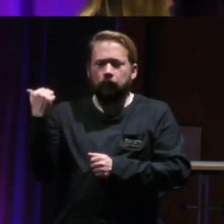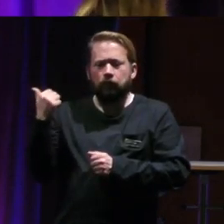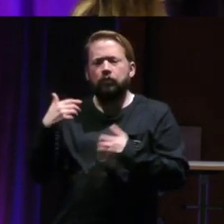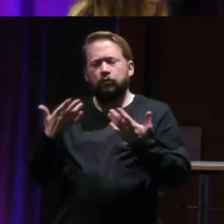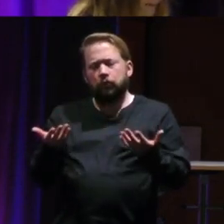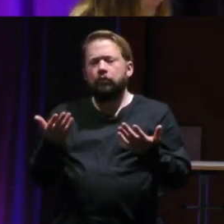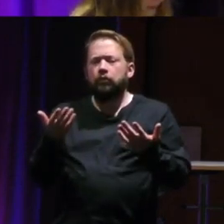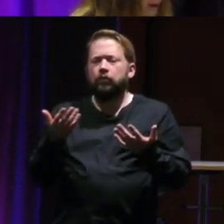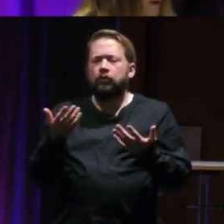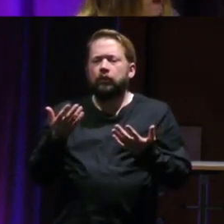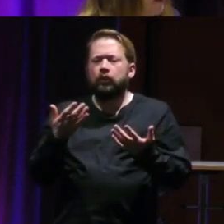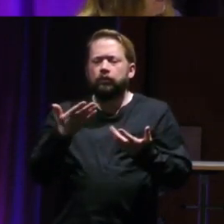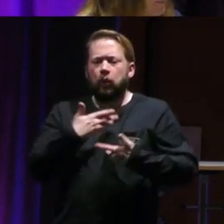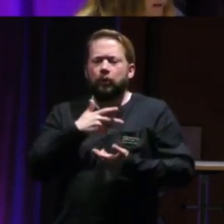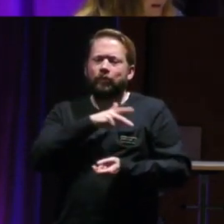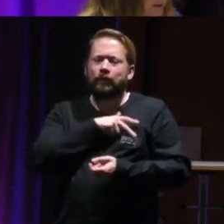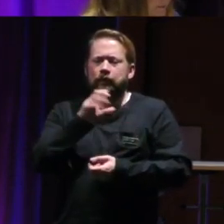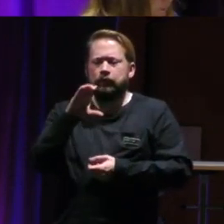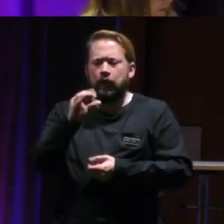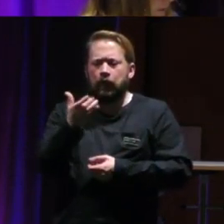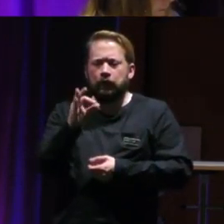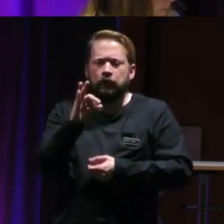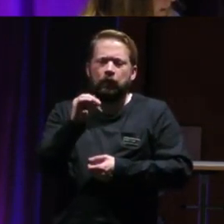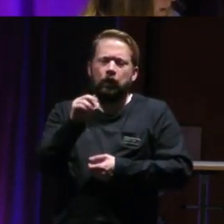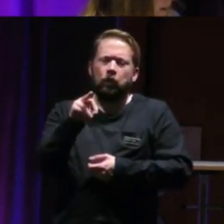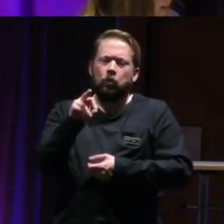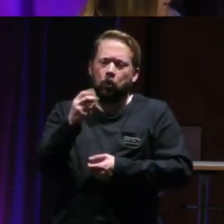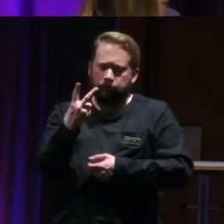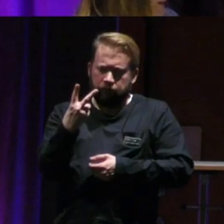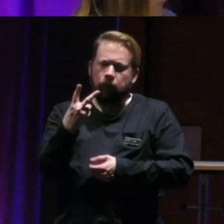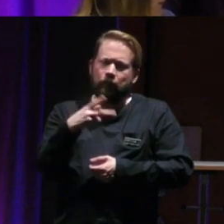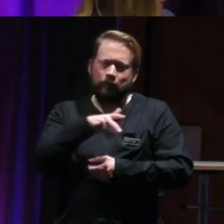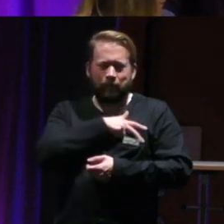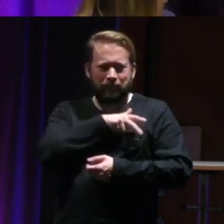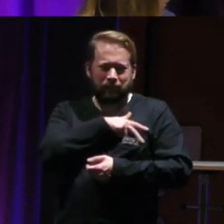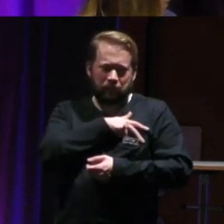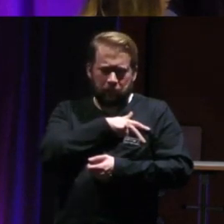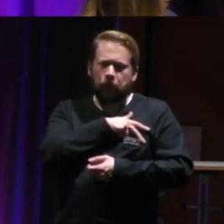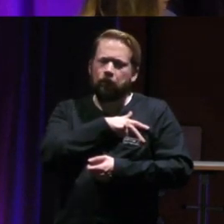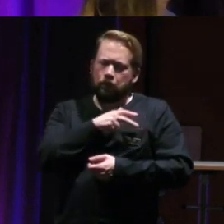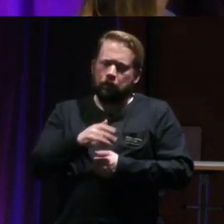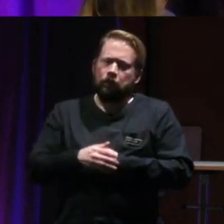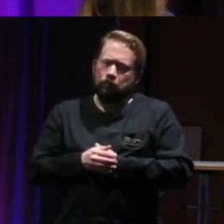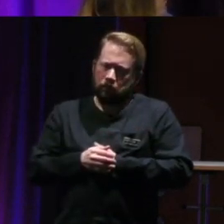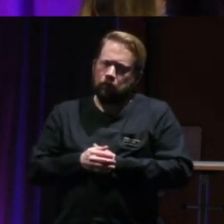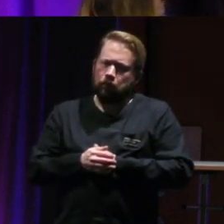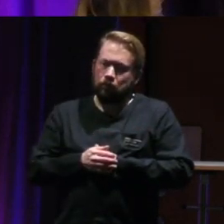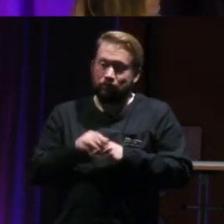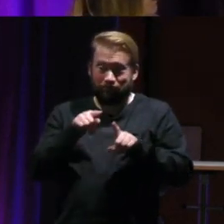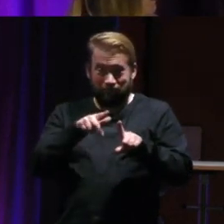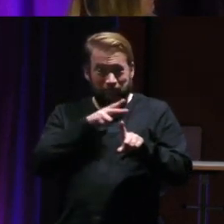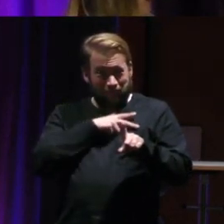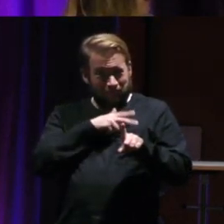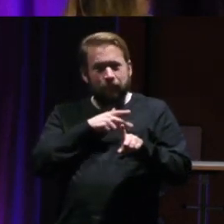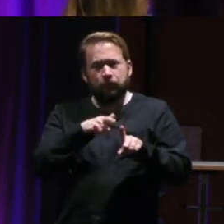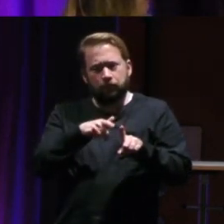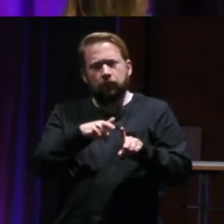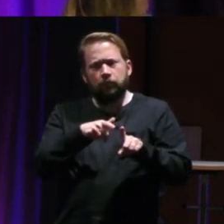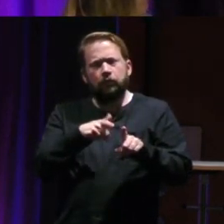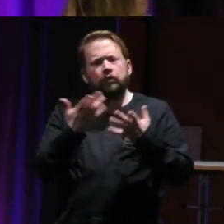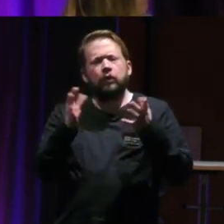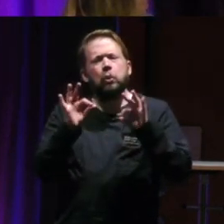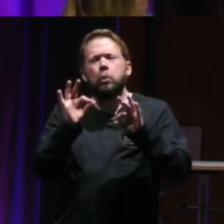but they still have awarded him. And this is for his human rights work. What kind of